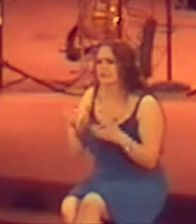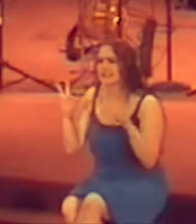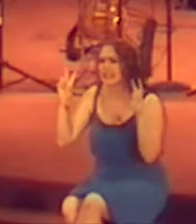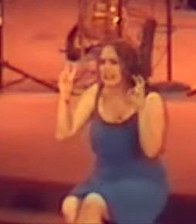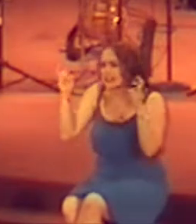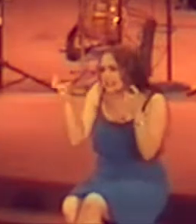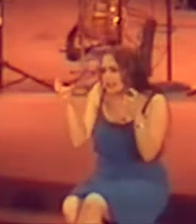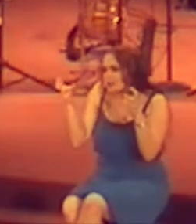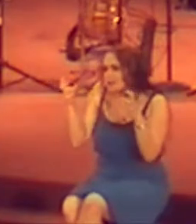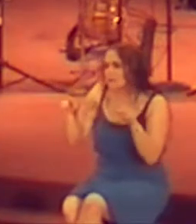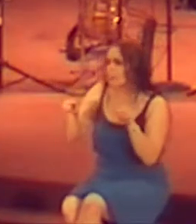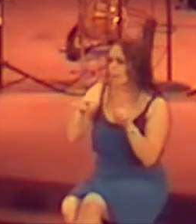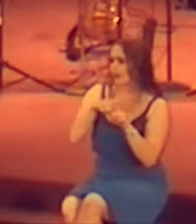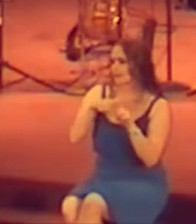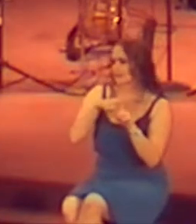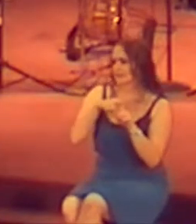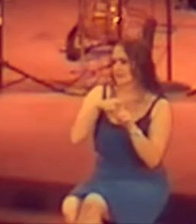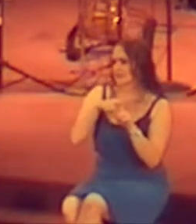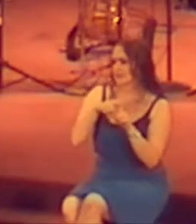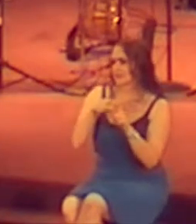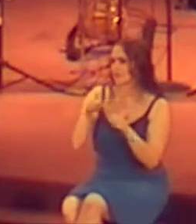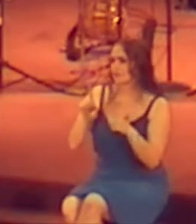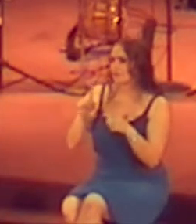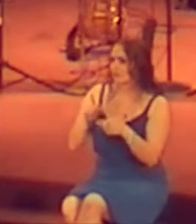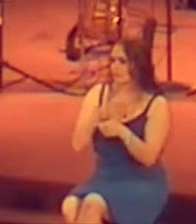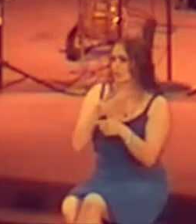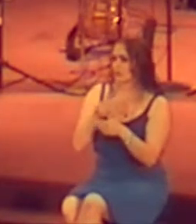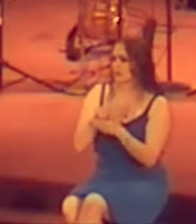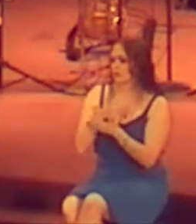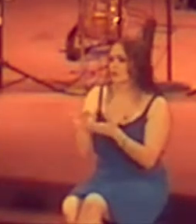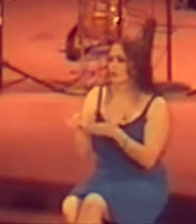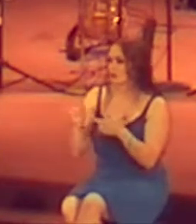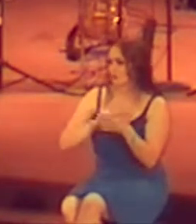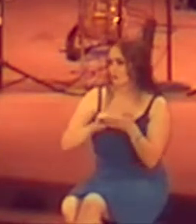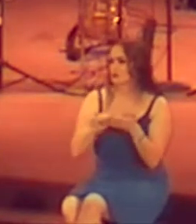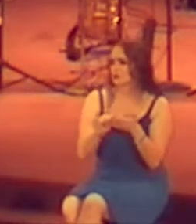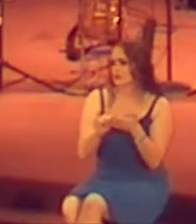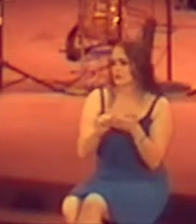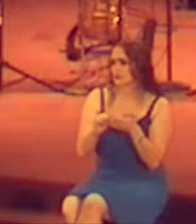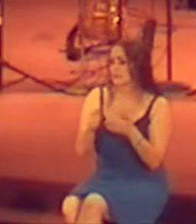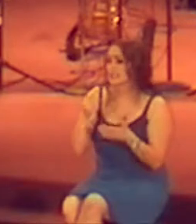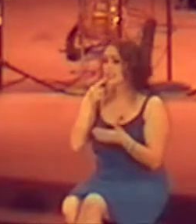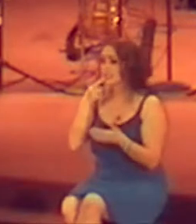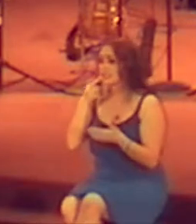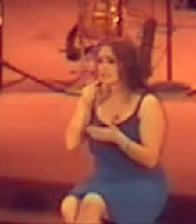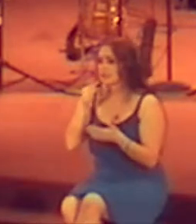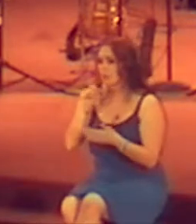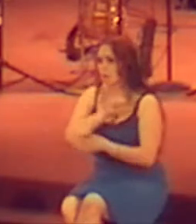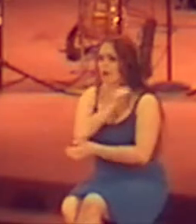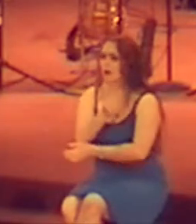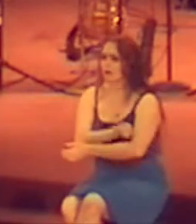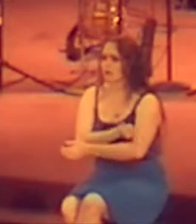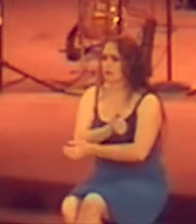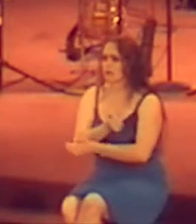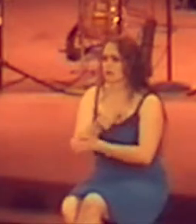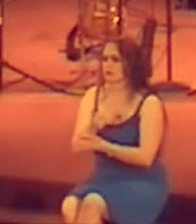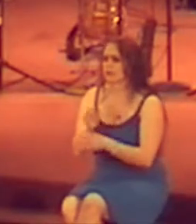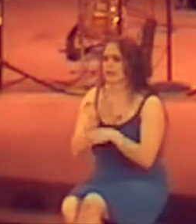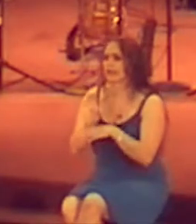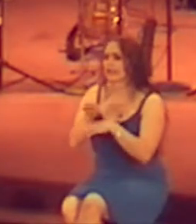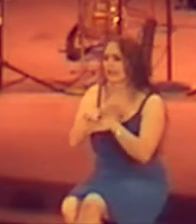of positivity in the first couple verses. You know, the tongue is a powerful influence for good, contrary to its minuscule